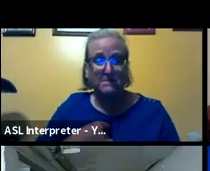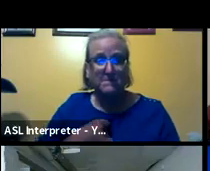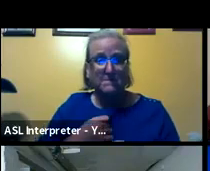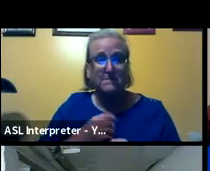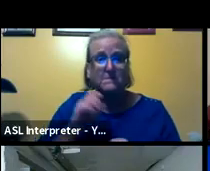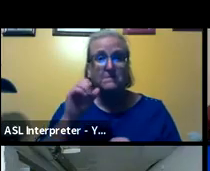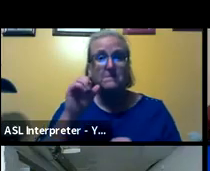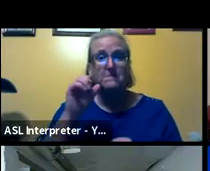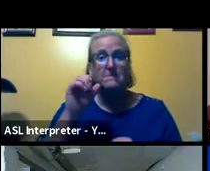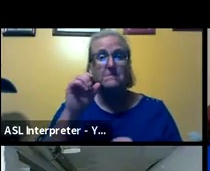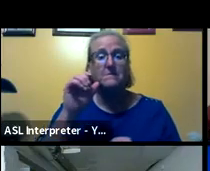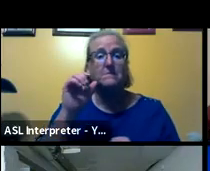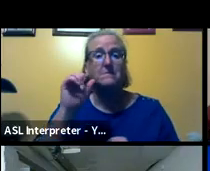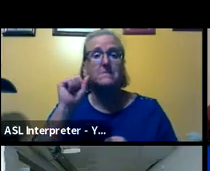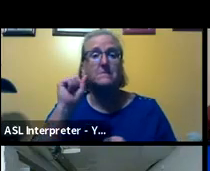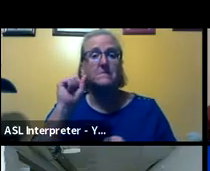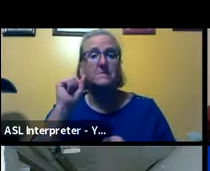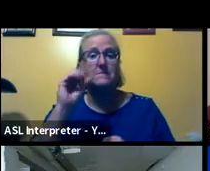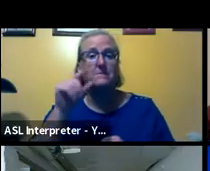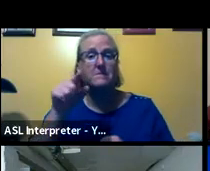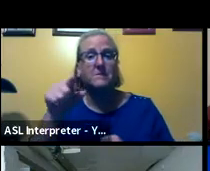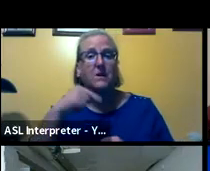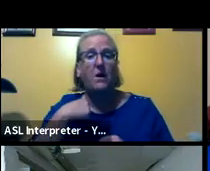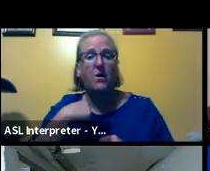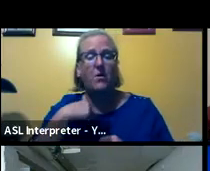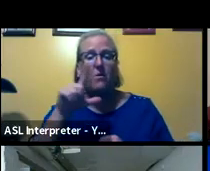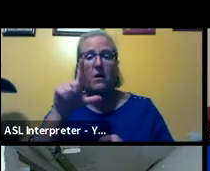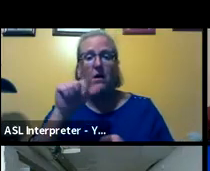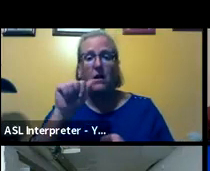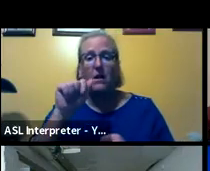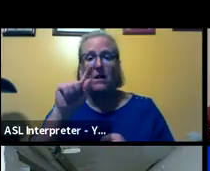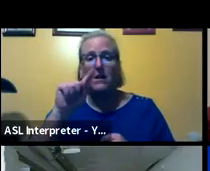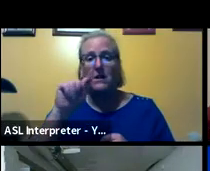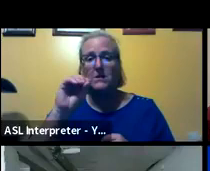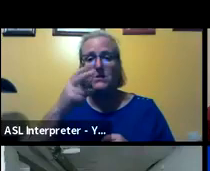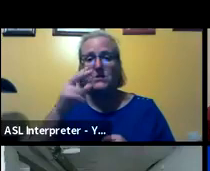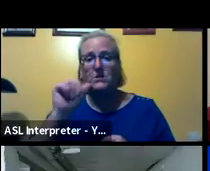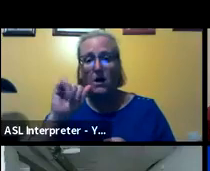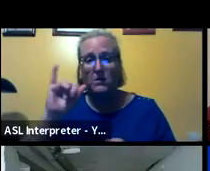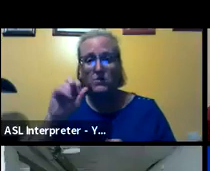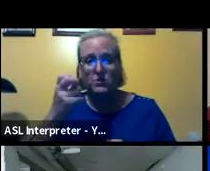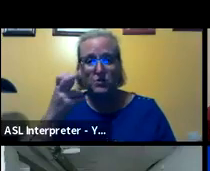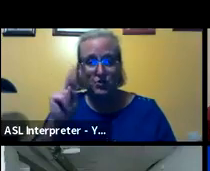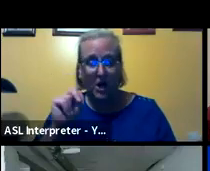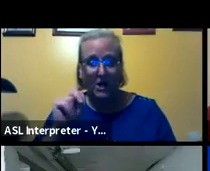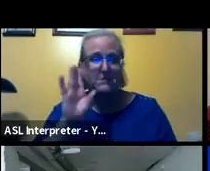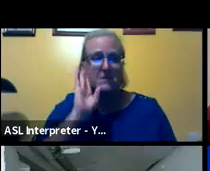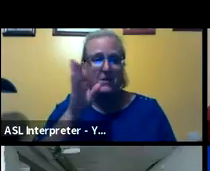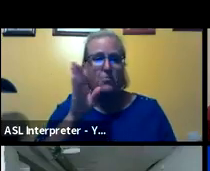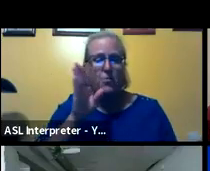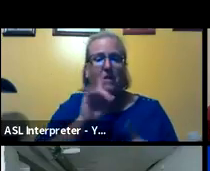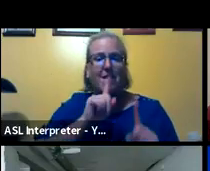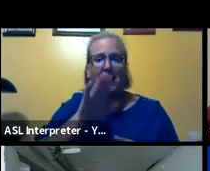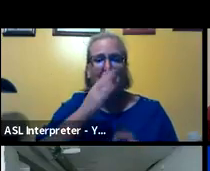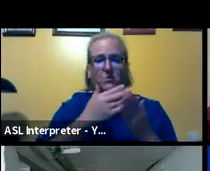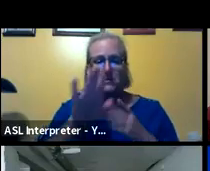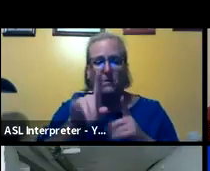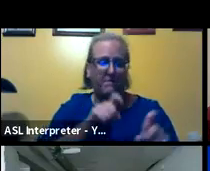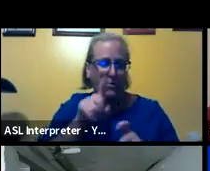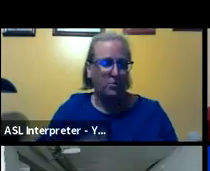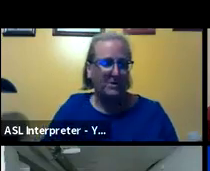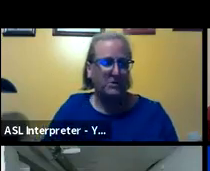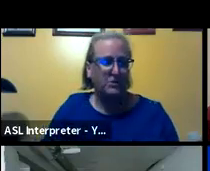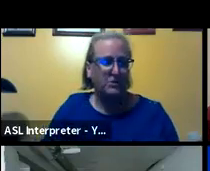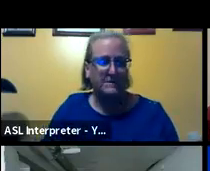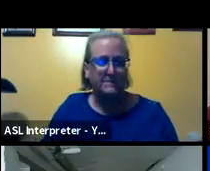So I'm bringing on Latasha Johnson, who will be able to answer some of your questions as we try to get Ms. Mosley back on as